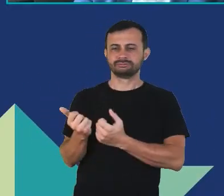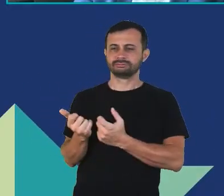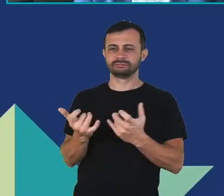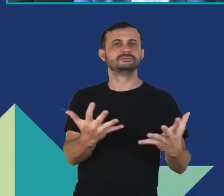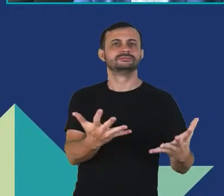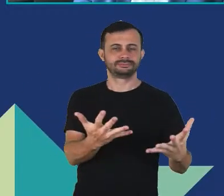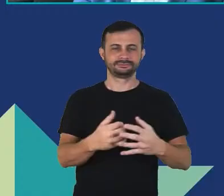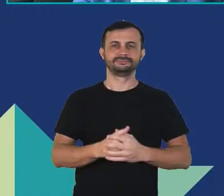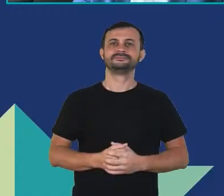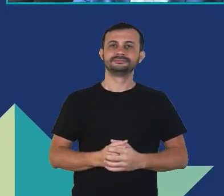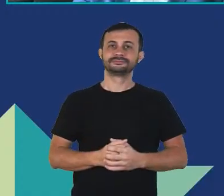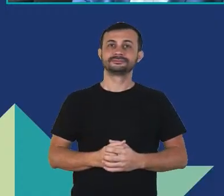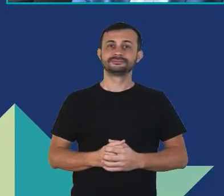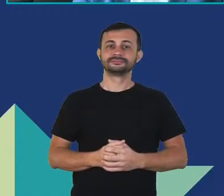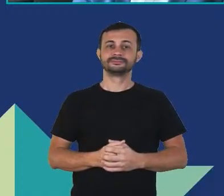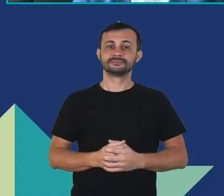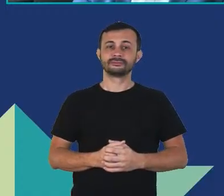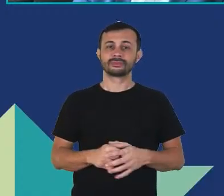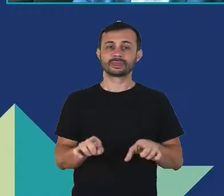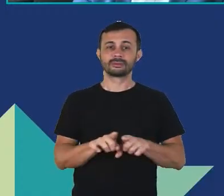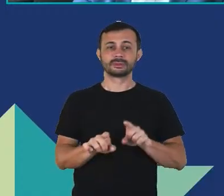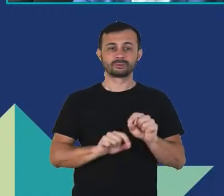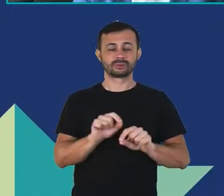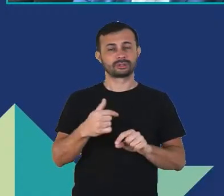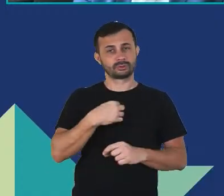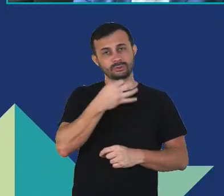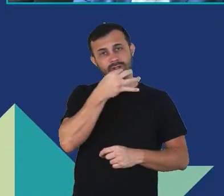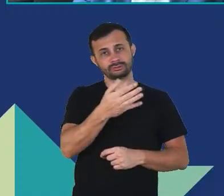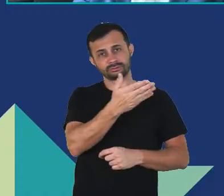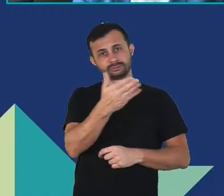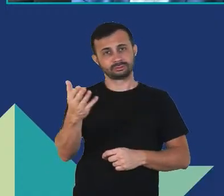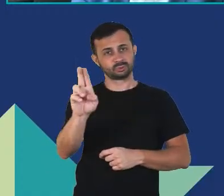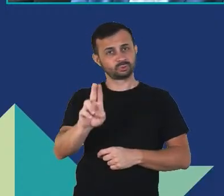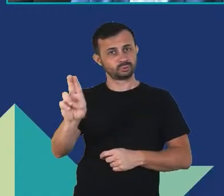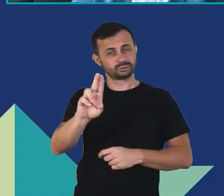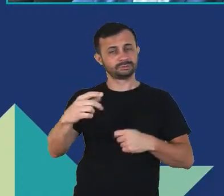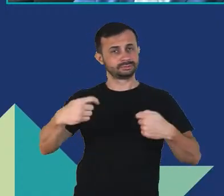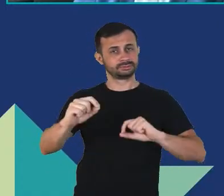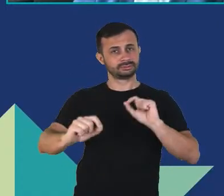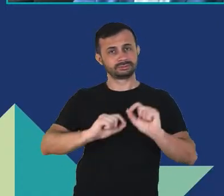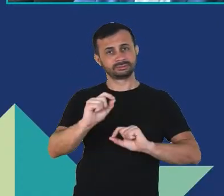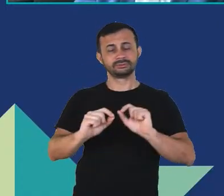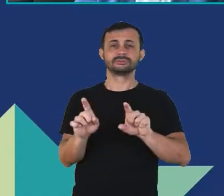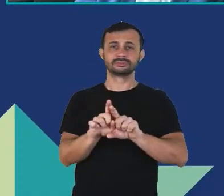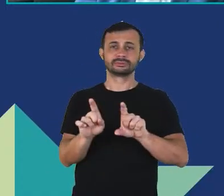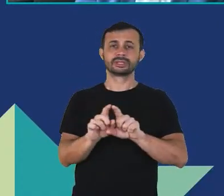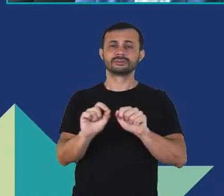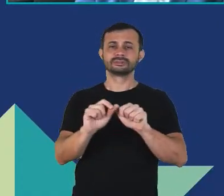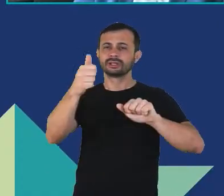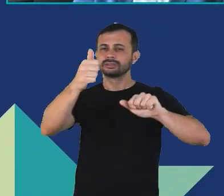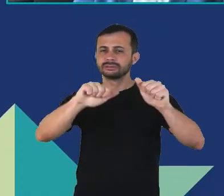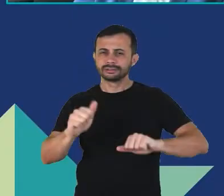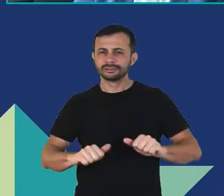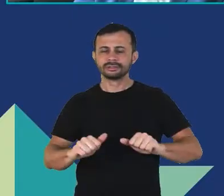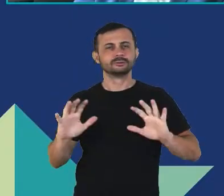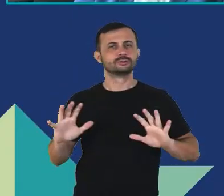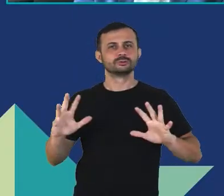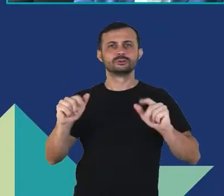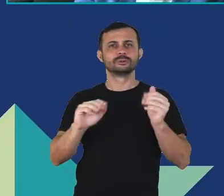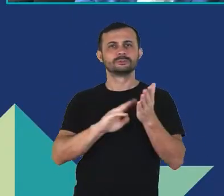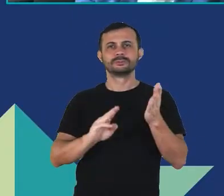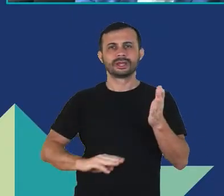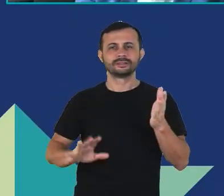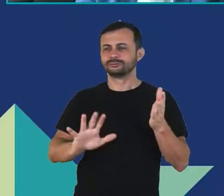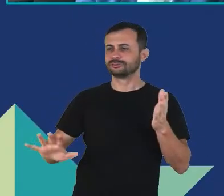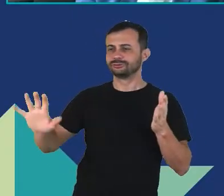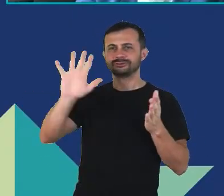the room to put together a white paper on all geophysical methods related to water